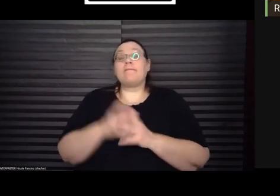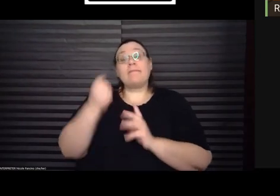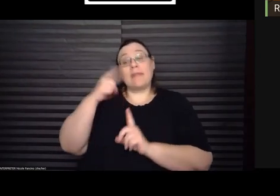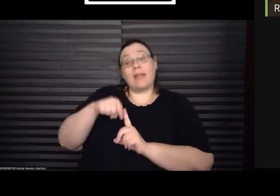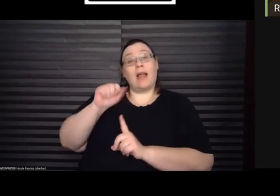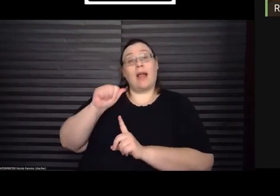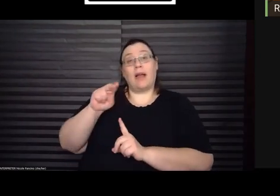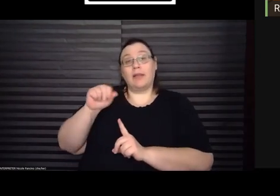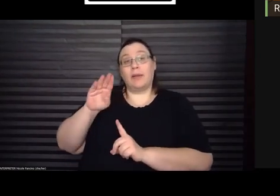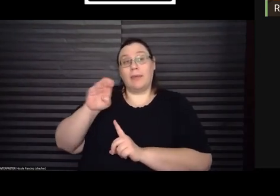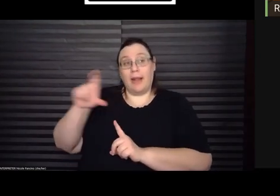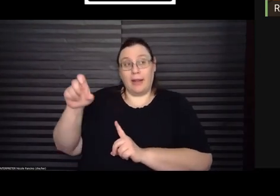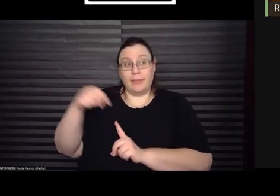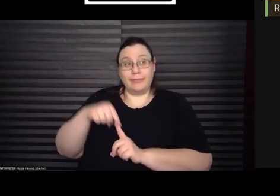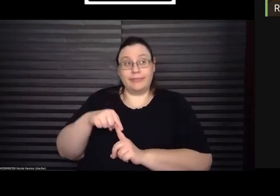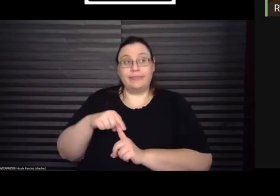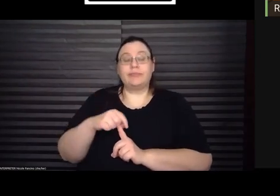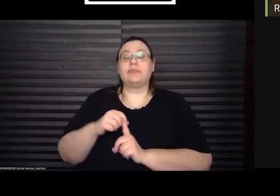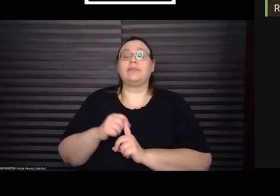With Annabelle,